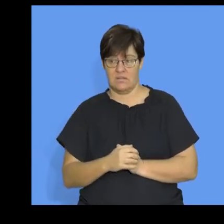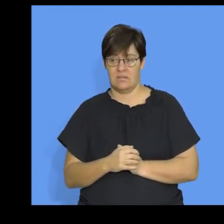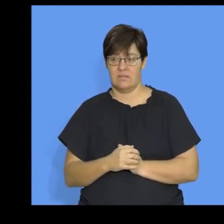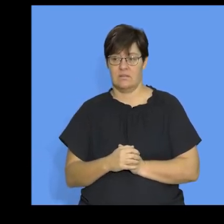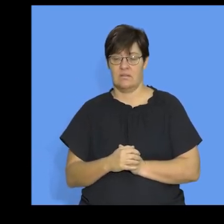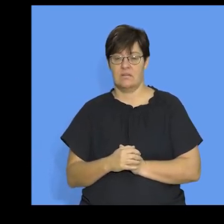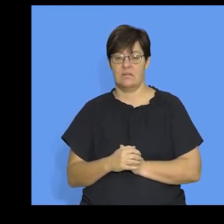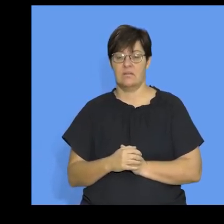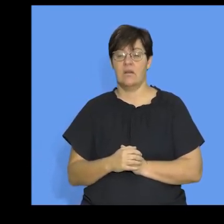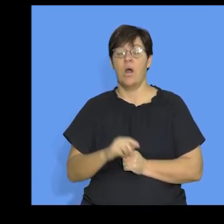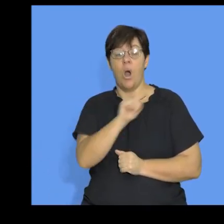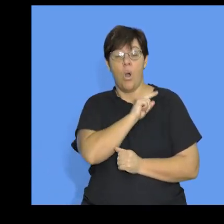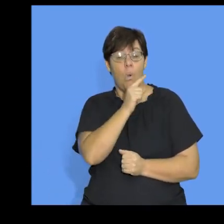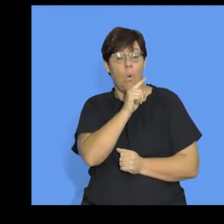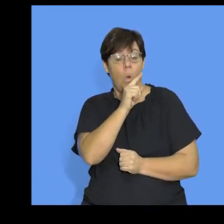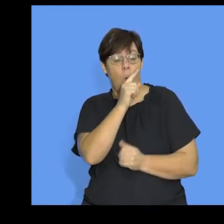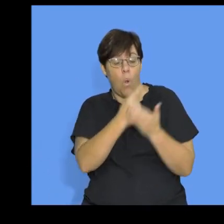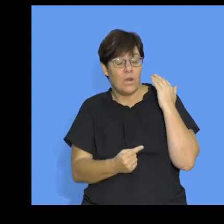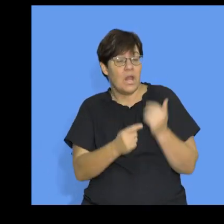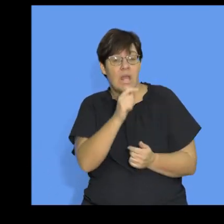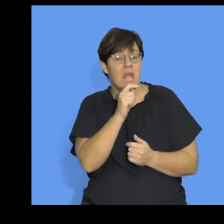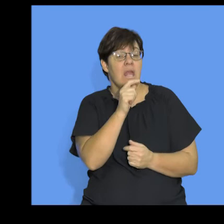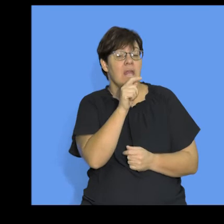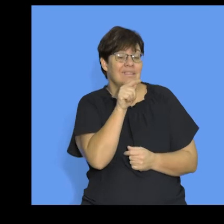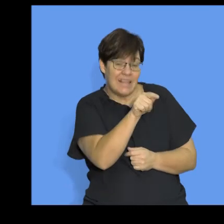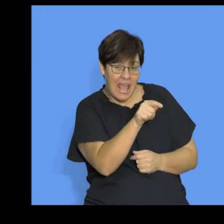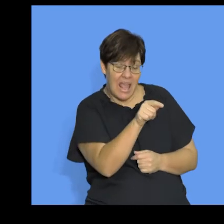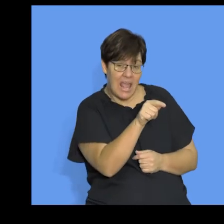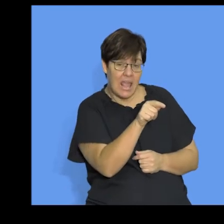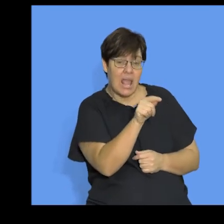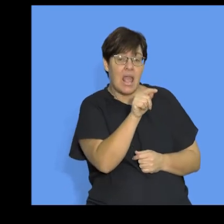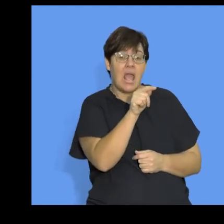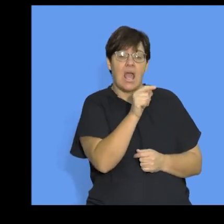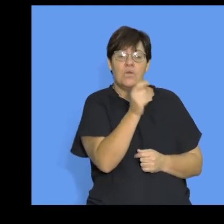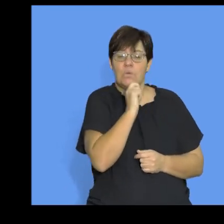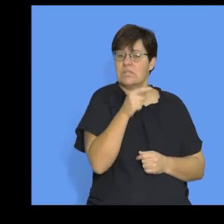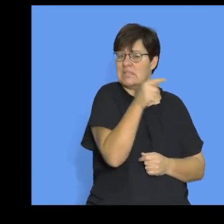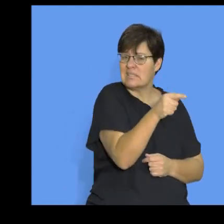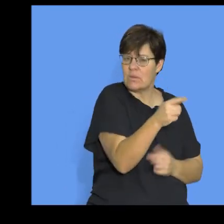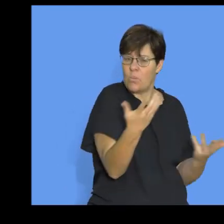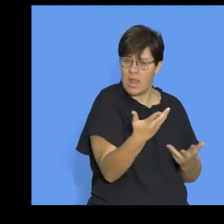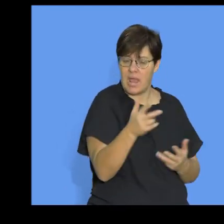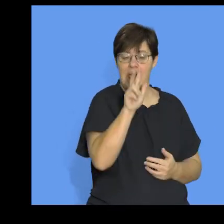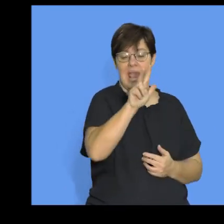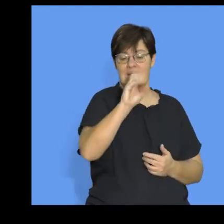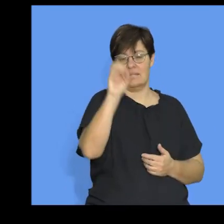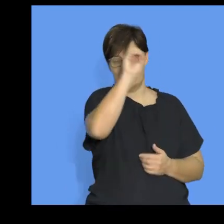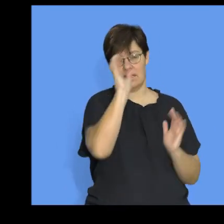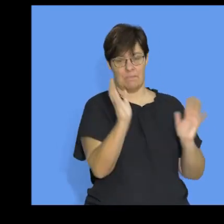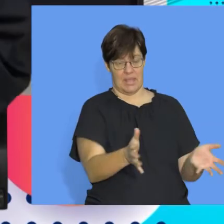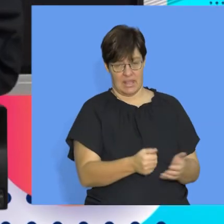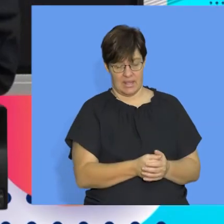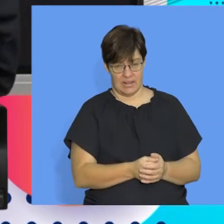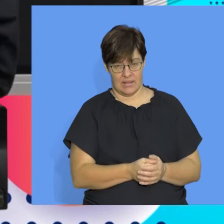And only 80% of the maintenance is applicable to the factory. Therefore, what do we do